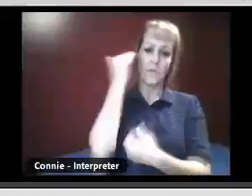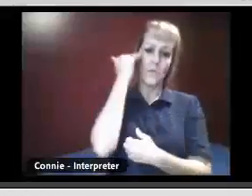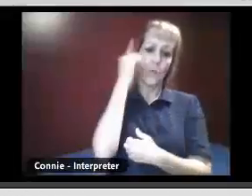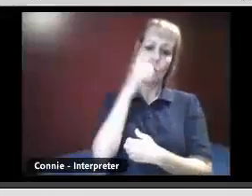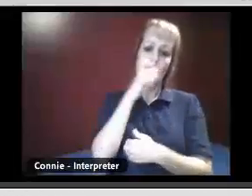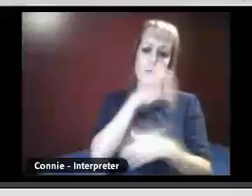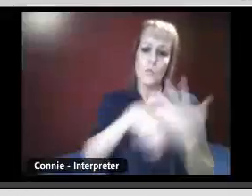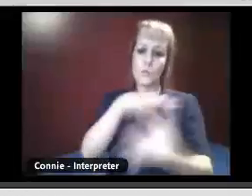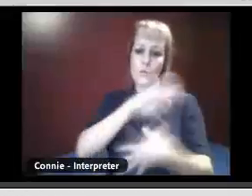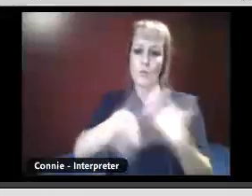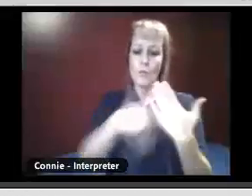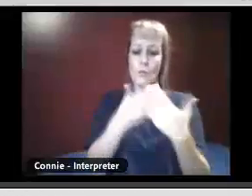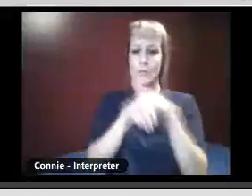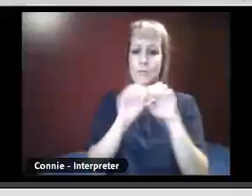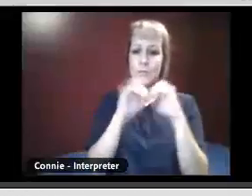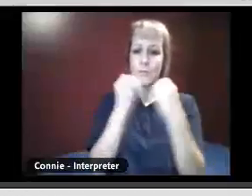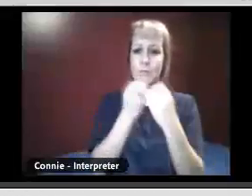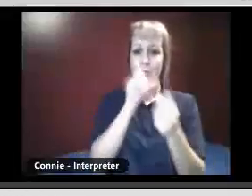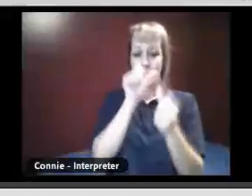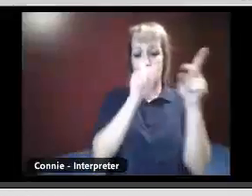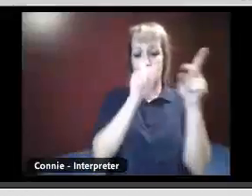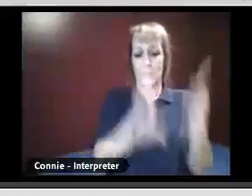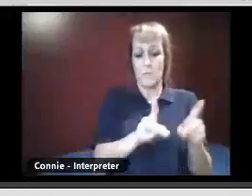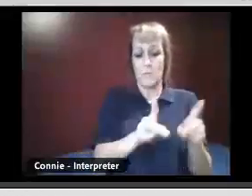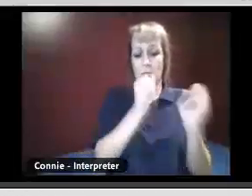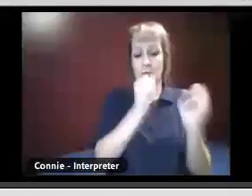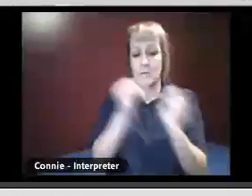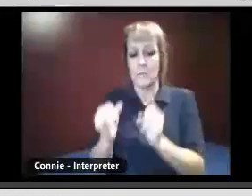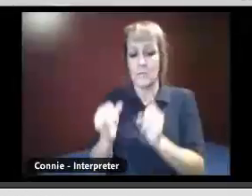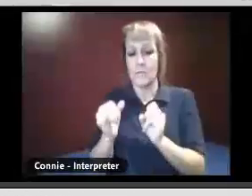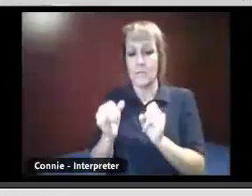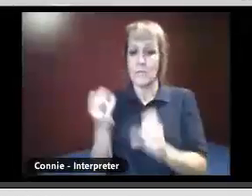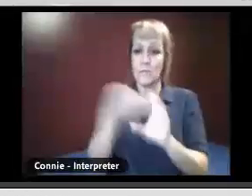organization because every individual contributes to its success.